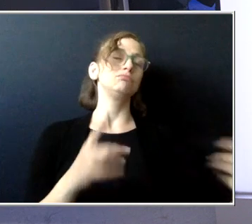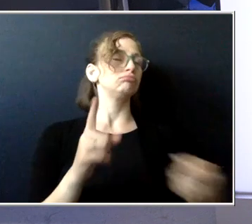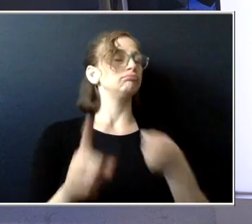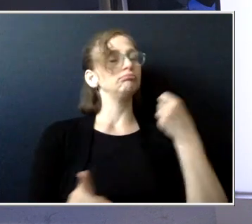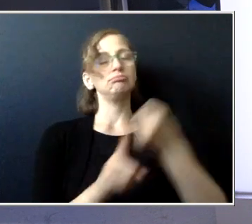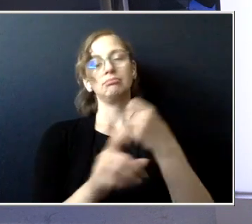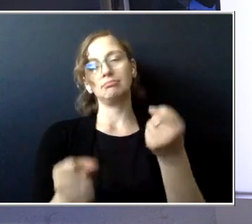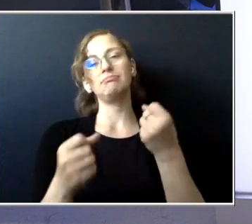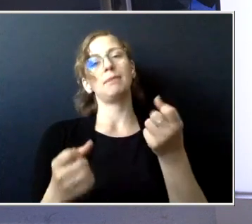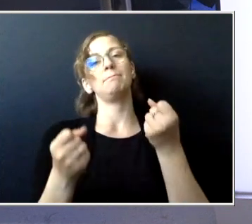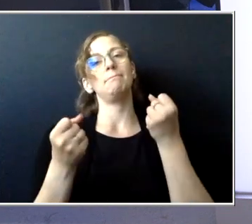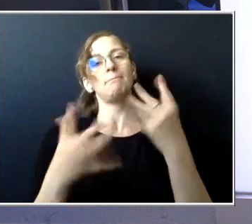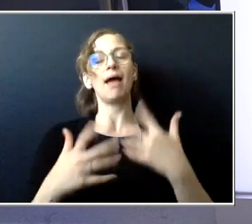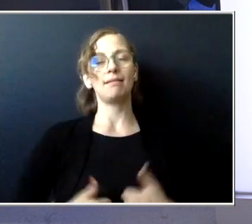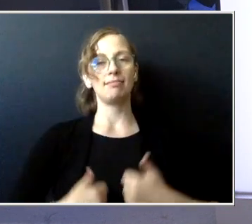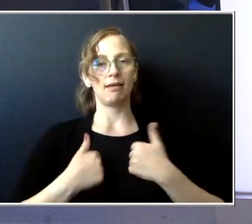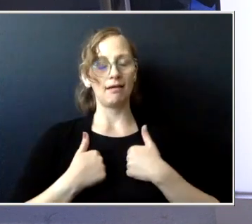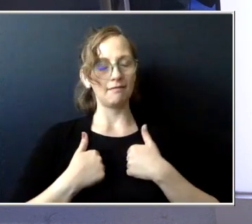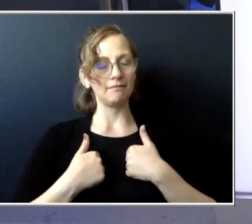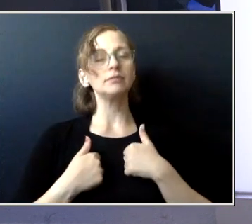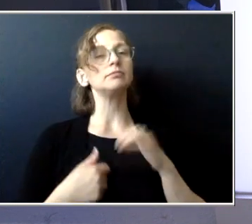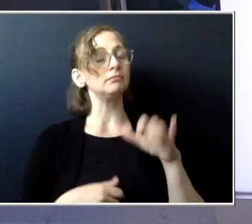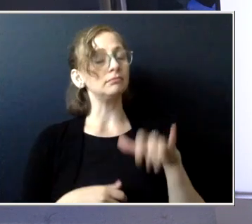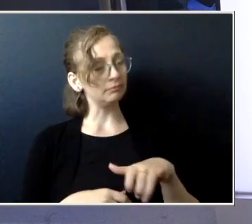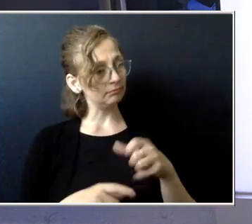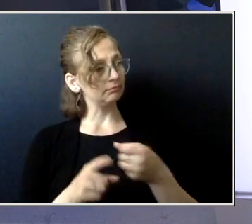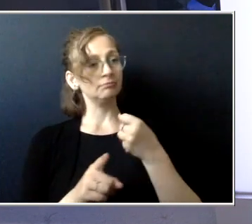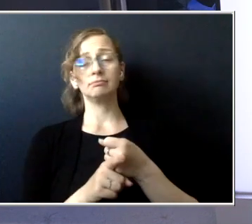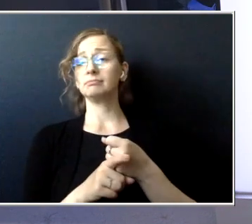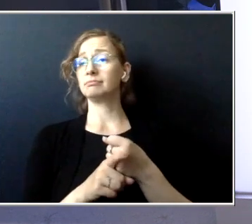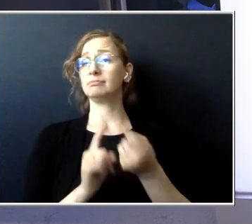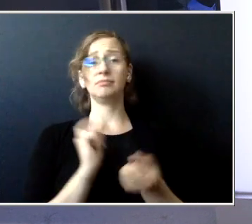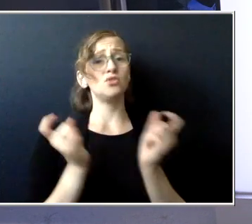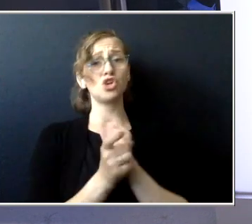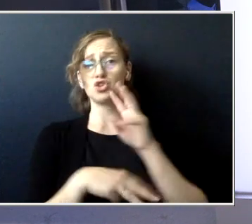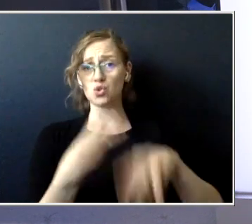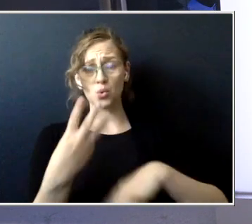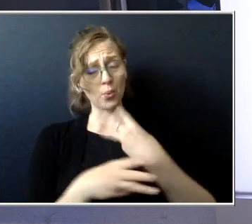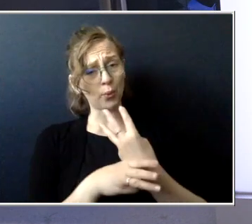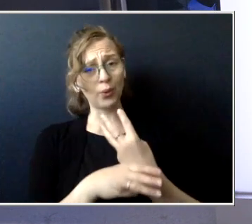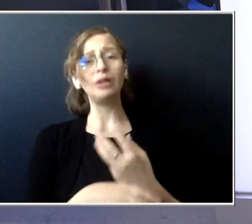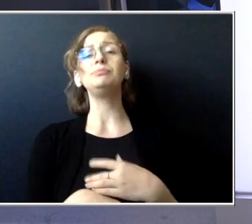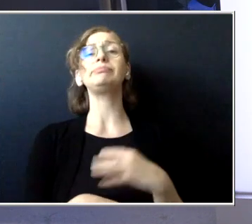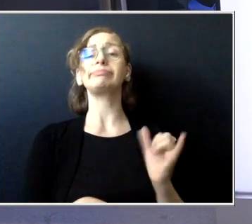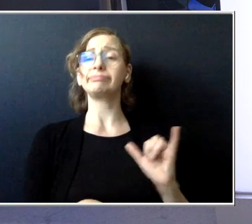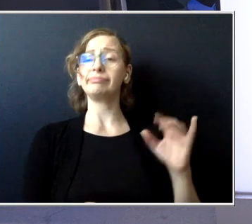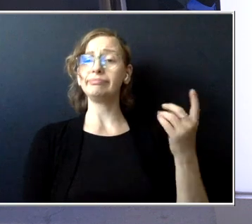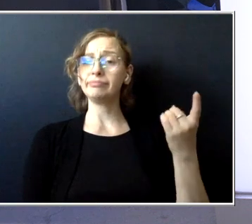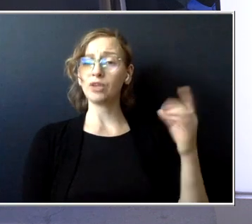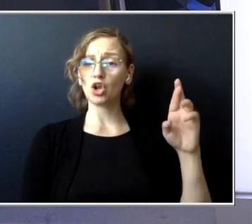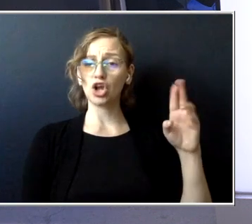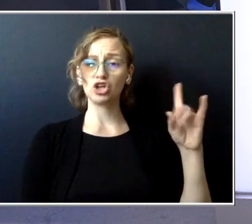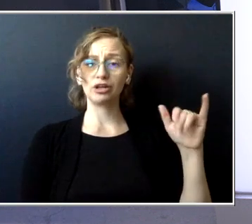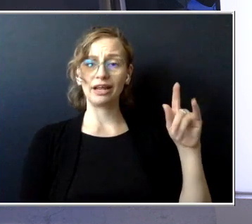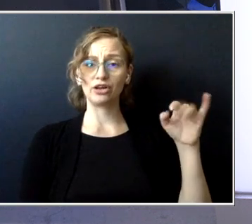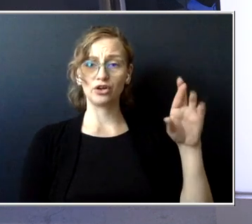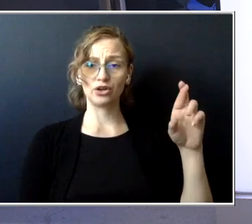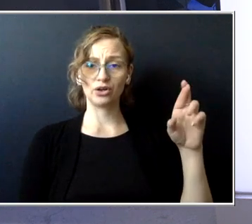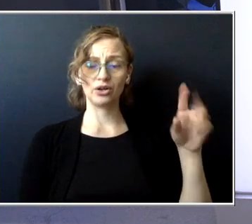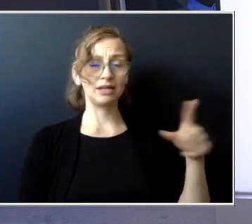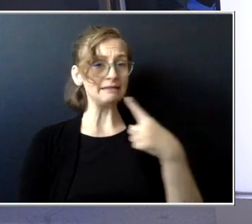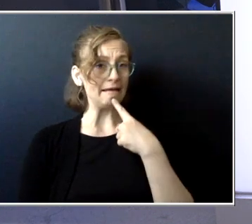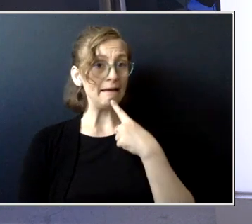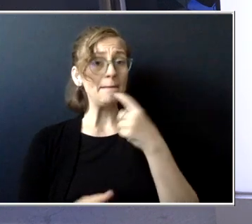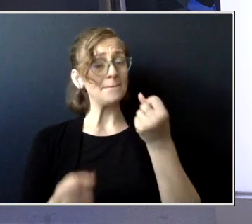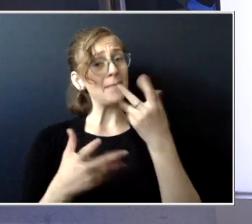and world-changing, and like Dr. Danner said, there's a lot of people waiting for a heart, and there are not a ton of hearts out there, and